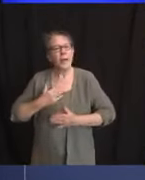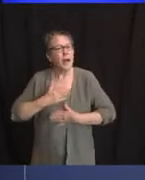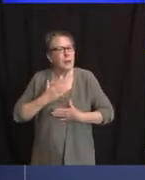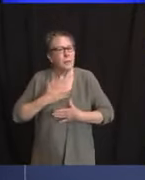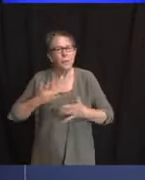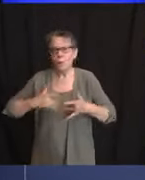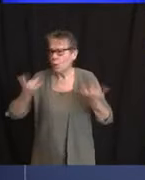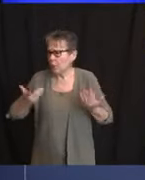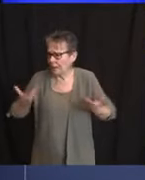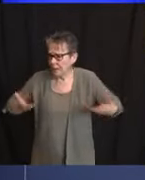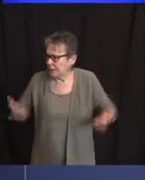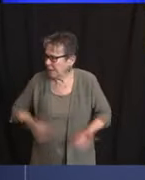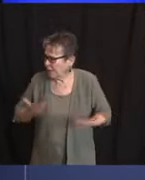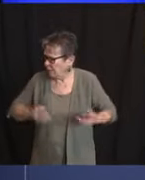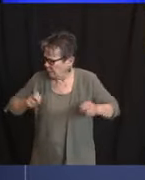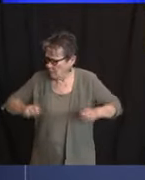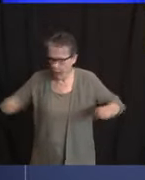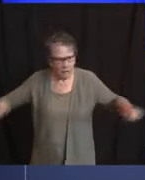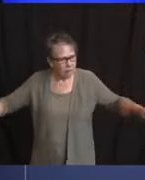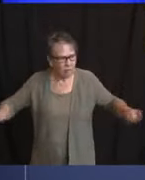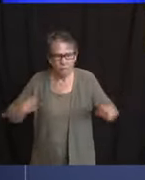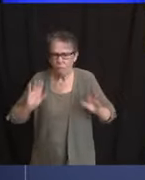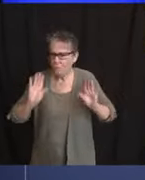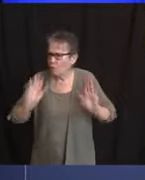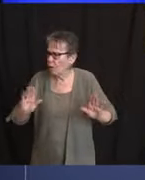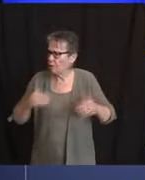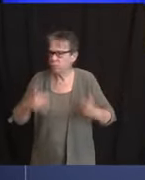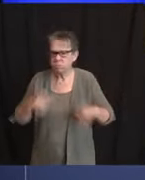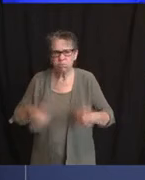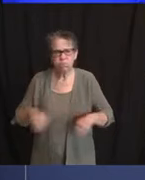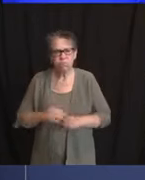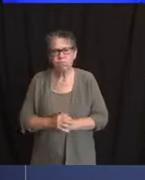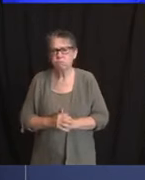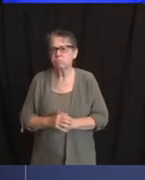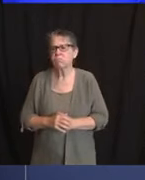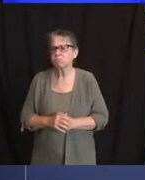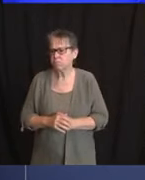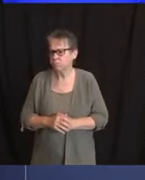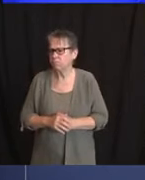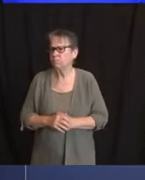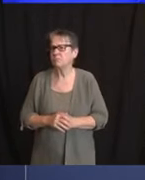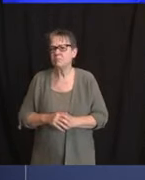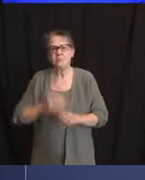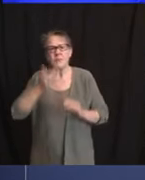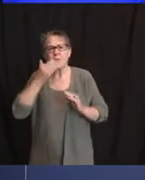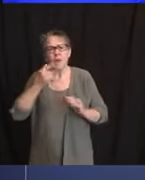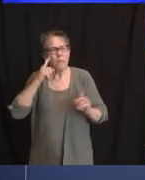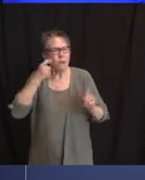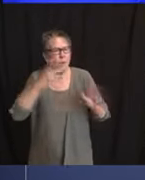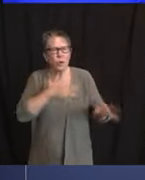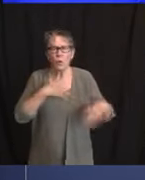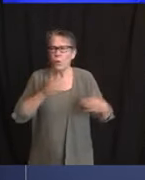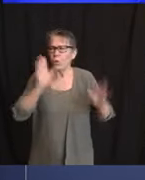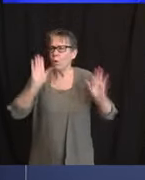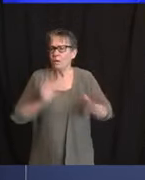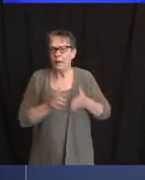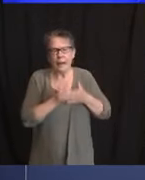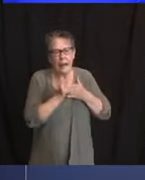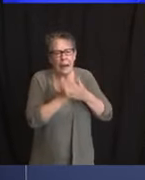Callahan. And I want to thank Governor Murphy for his leadership. He has had to make some